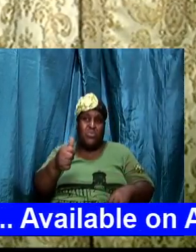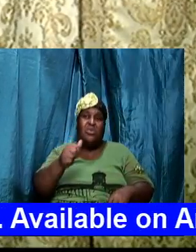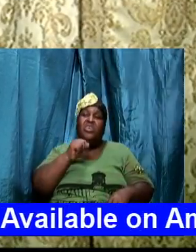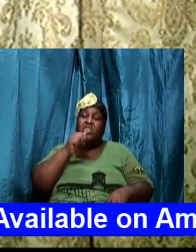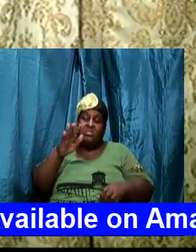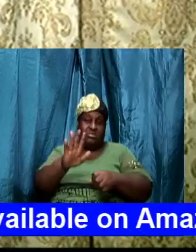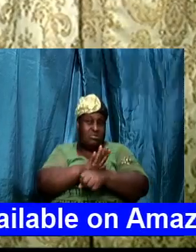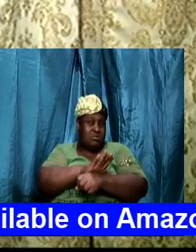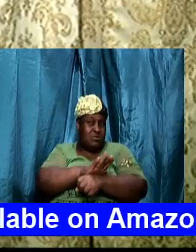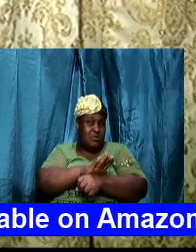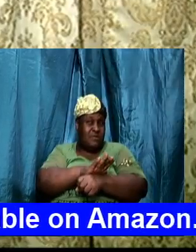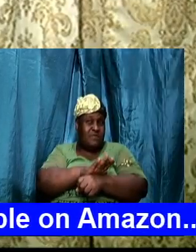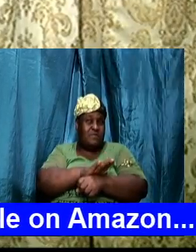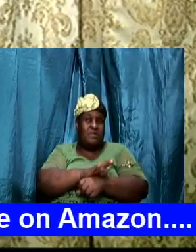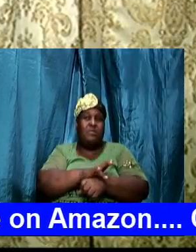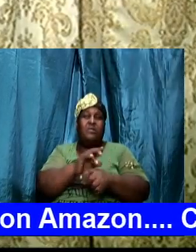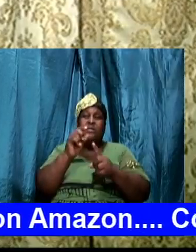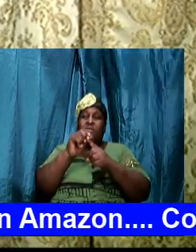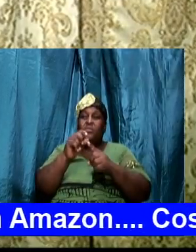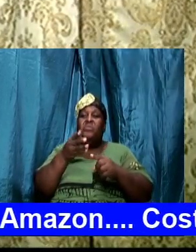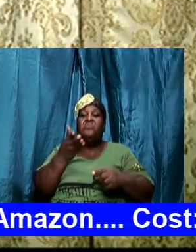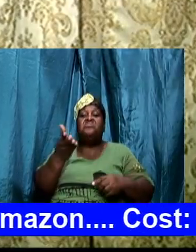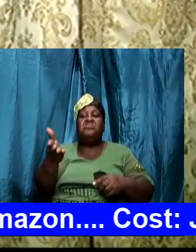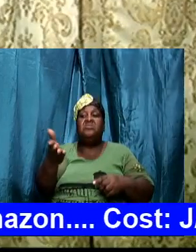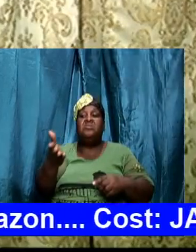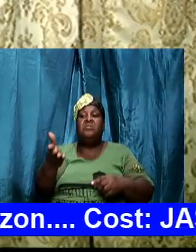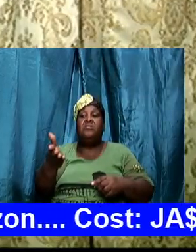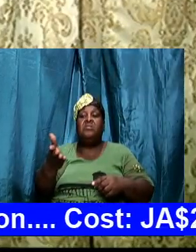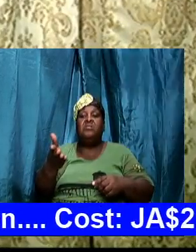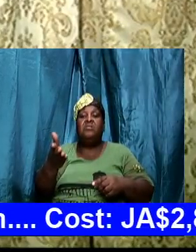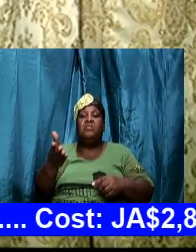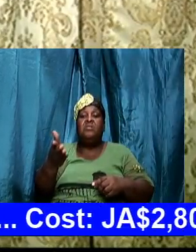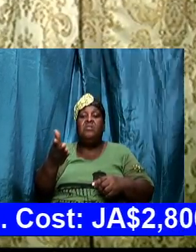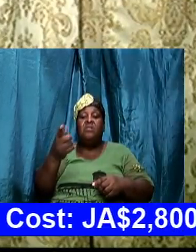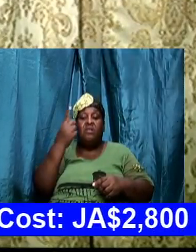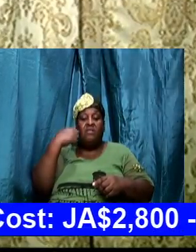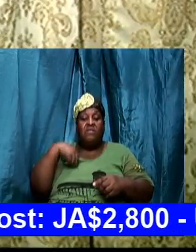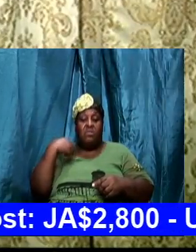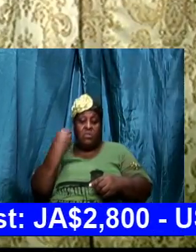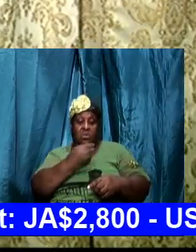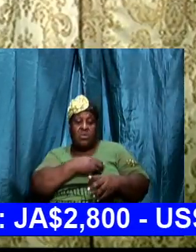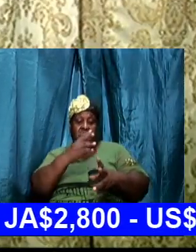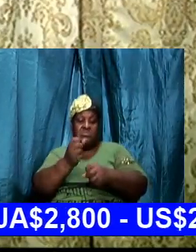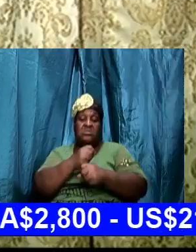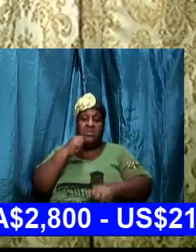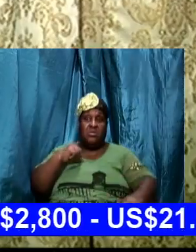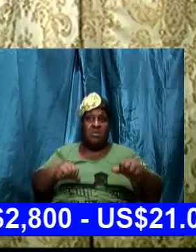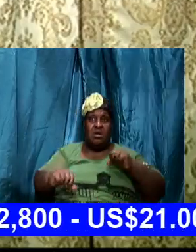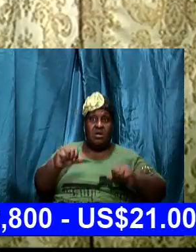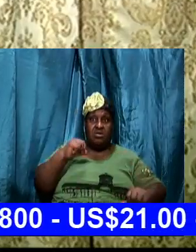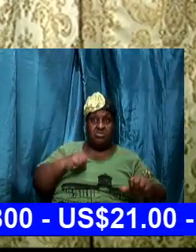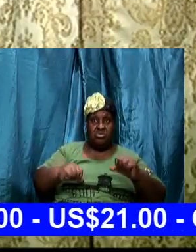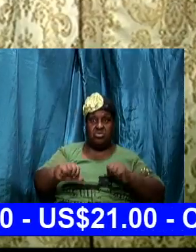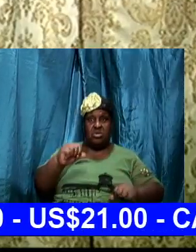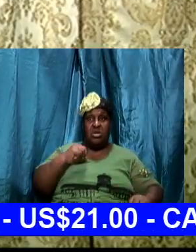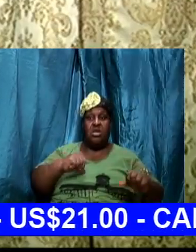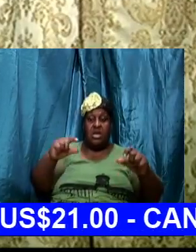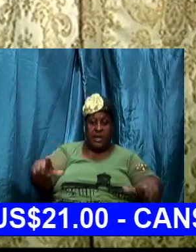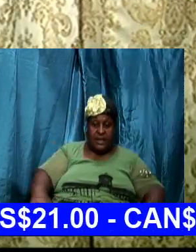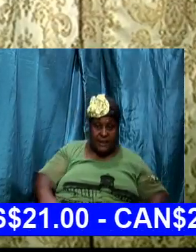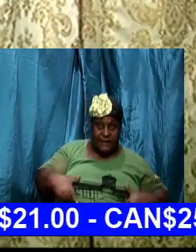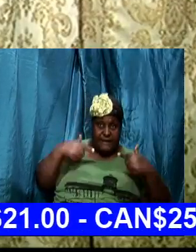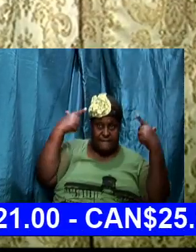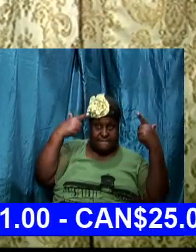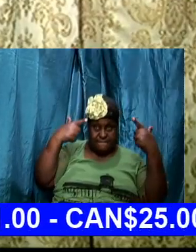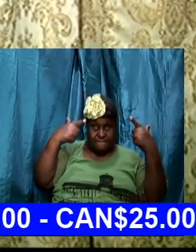enough. The words are there for us to take action on and to live them.